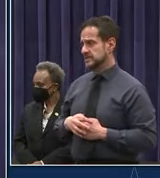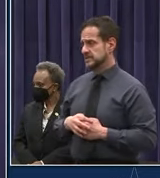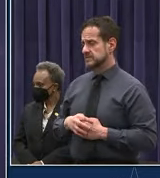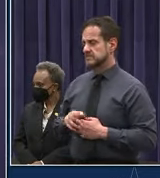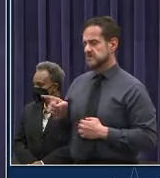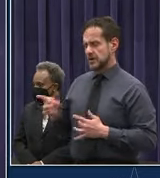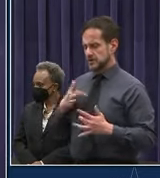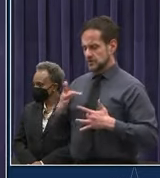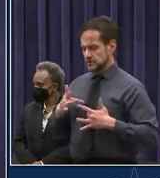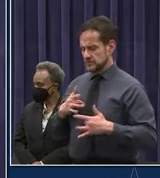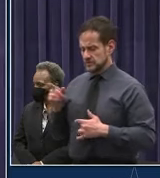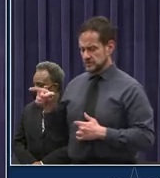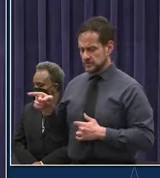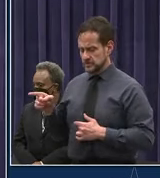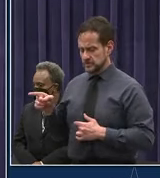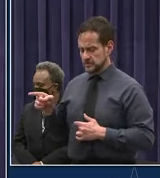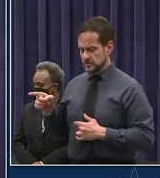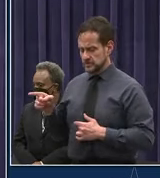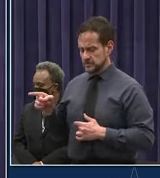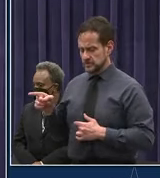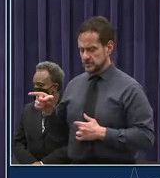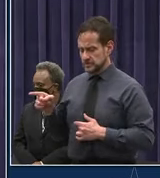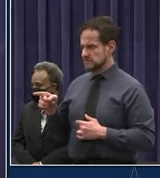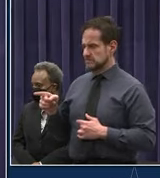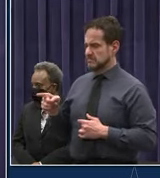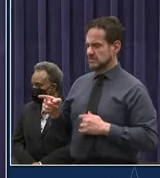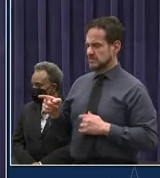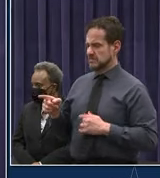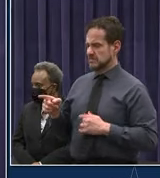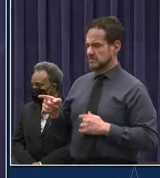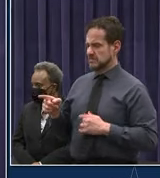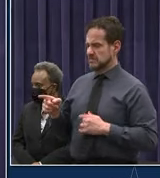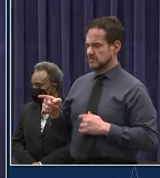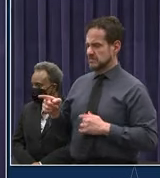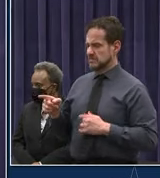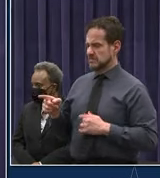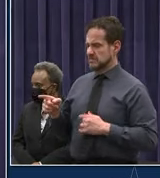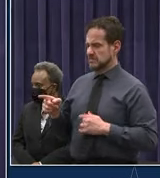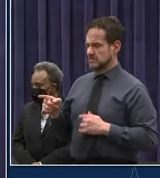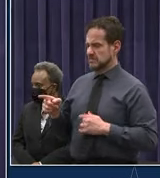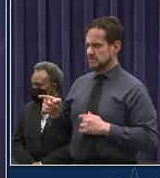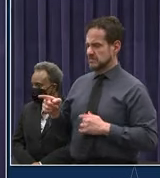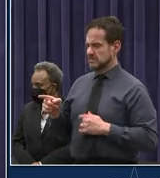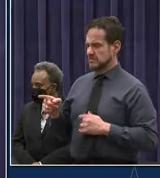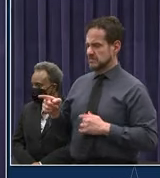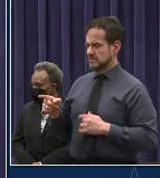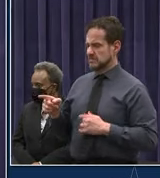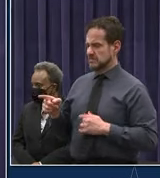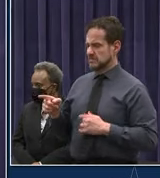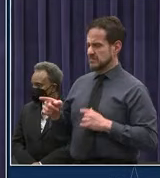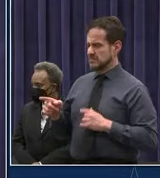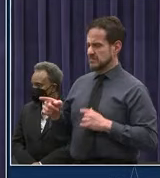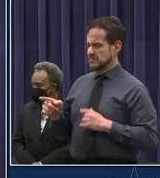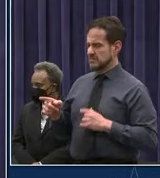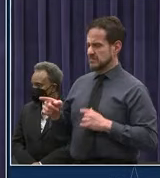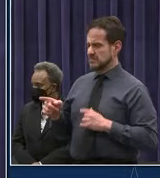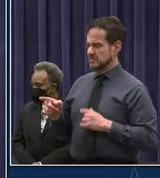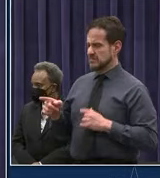these fine people hostage in their own neighborhood. So just to clarify, that decrease is citywide,